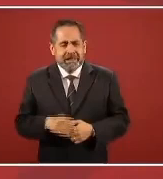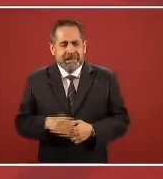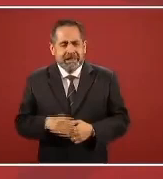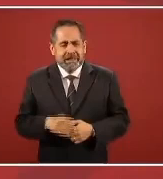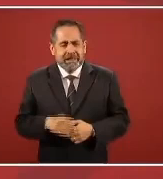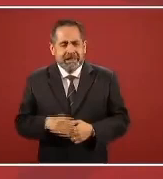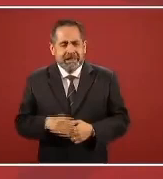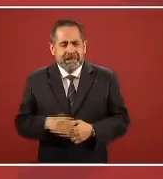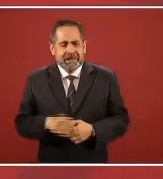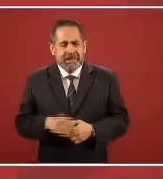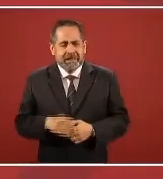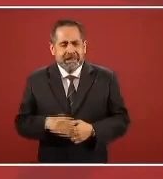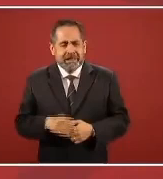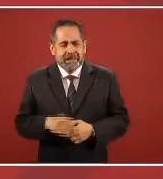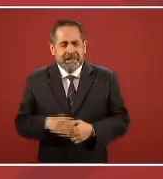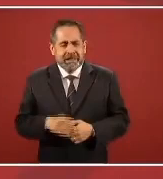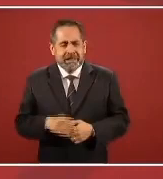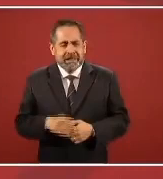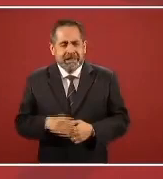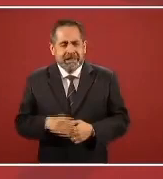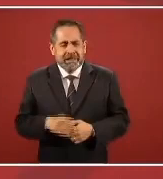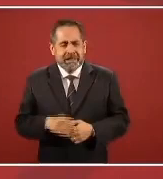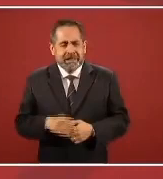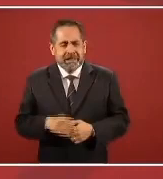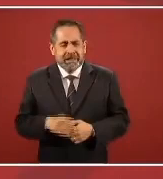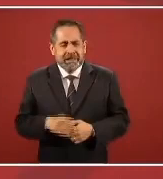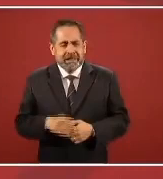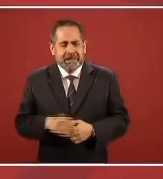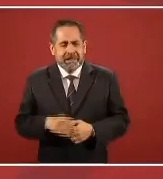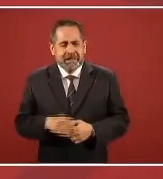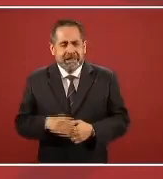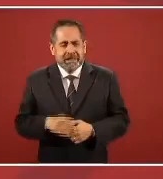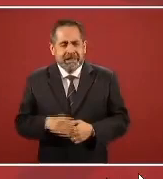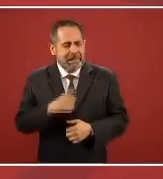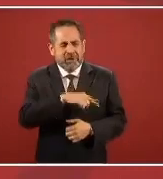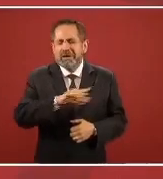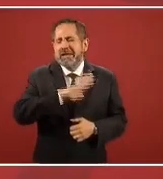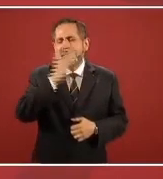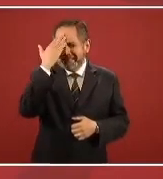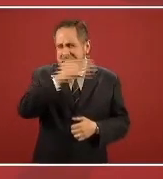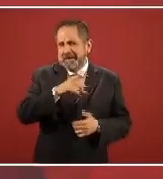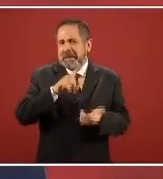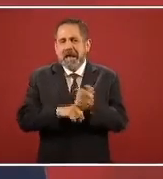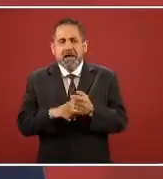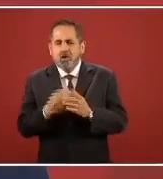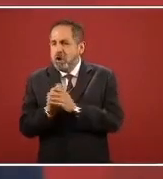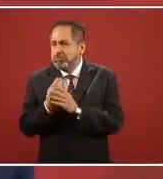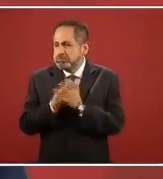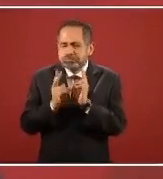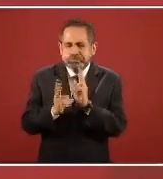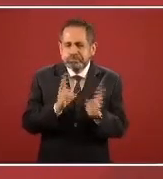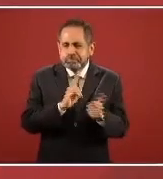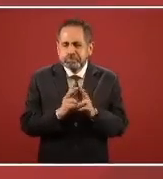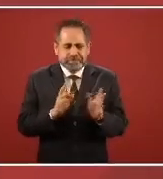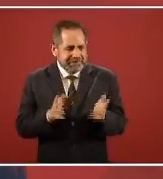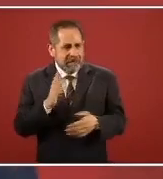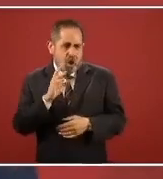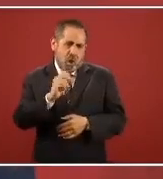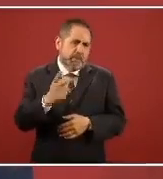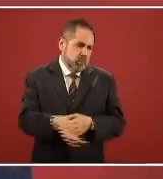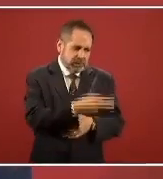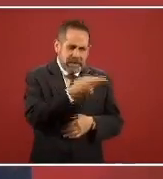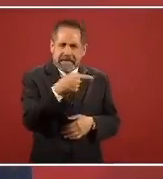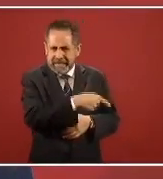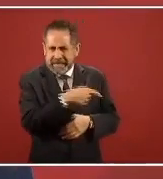they're sympathizers of many parties, and they know what it was about. O que les pregunten.